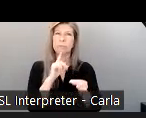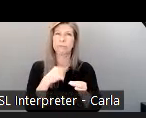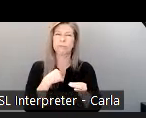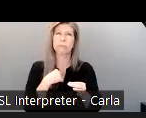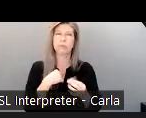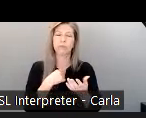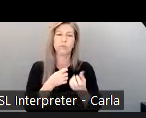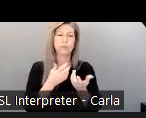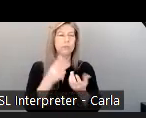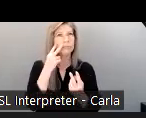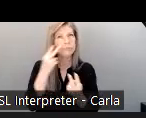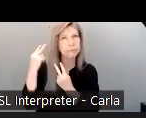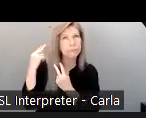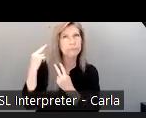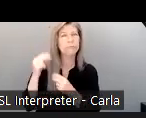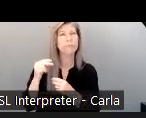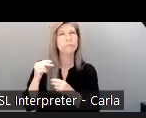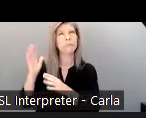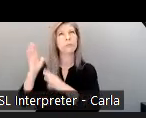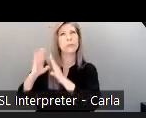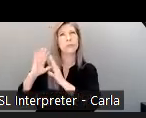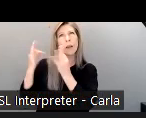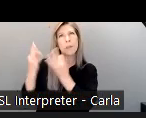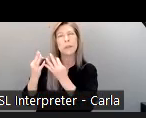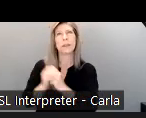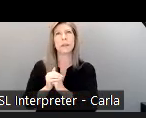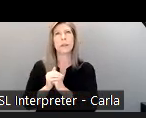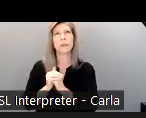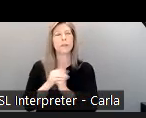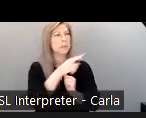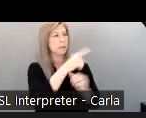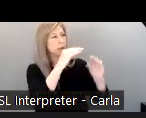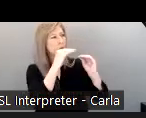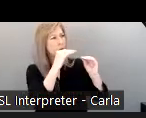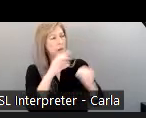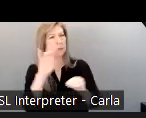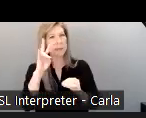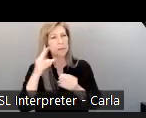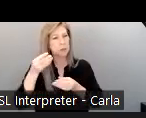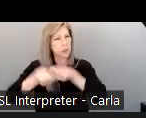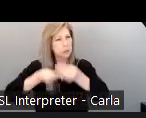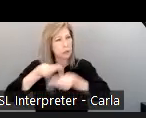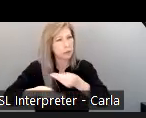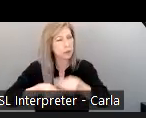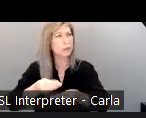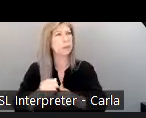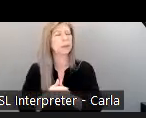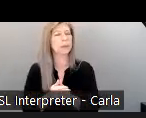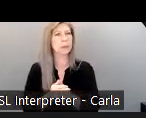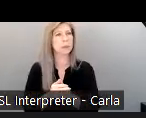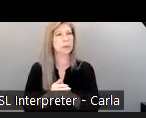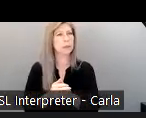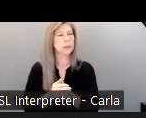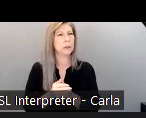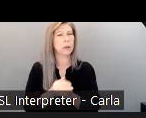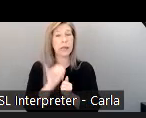the 7-generation teachings and how if we align ourselves